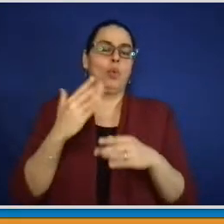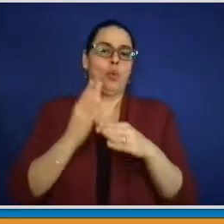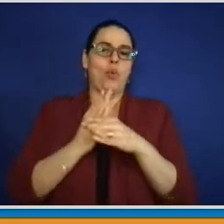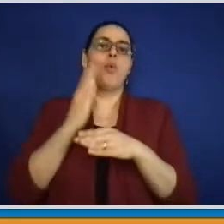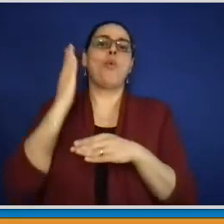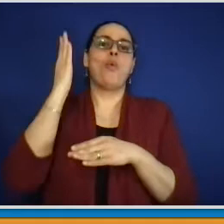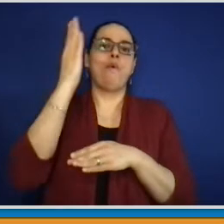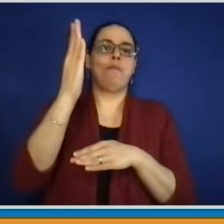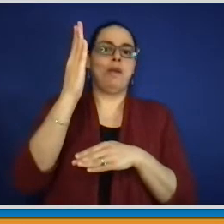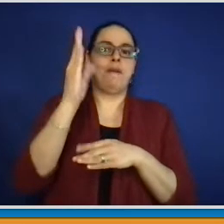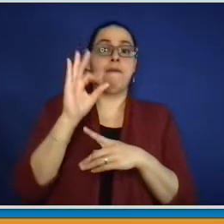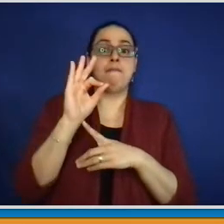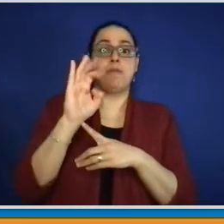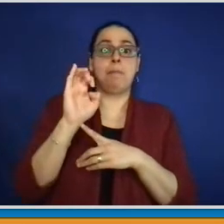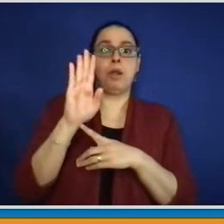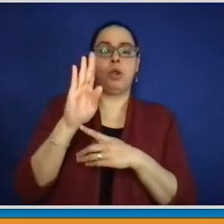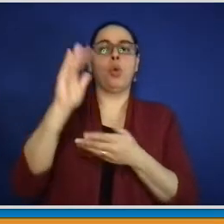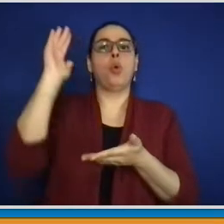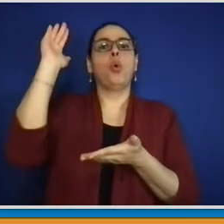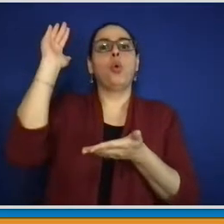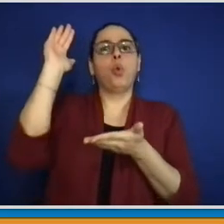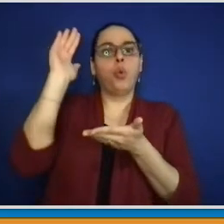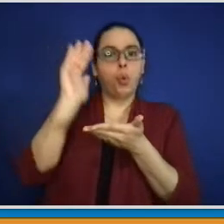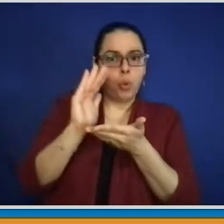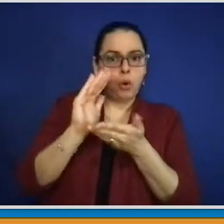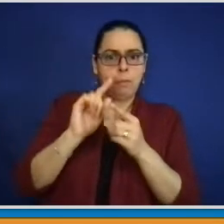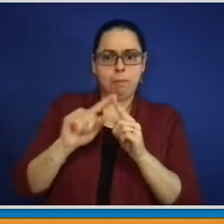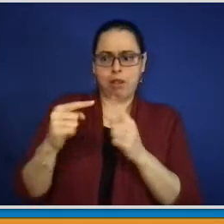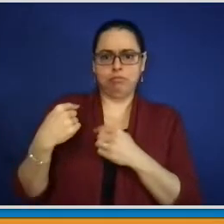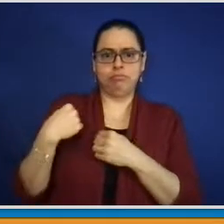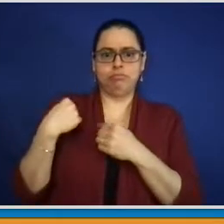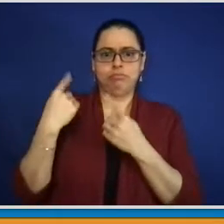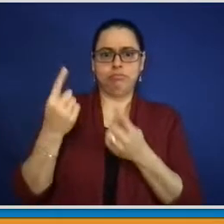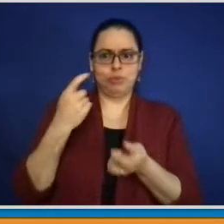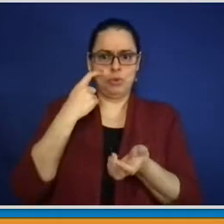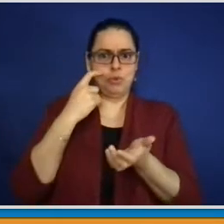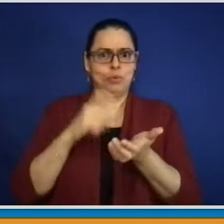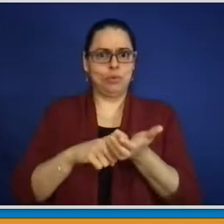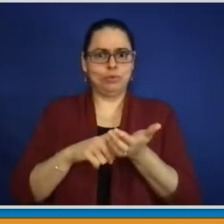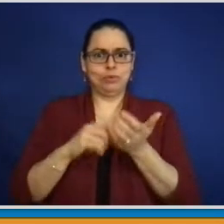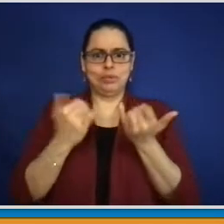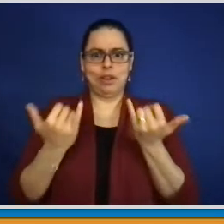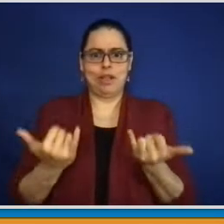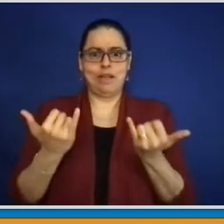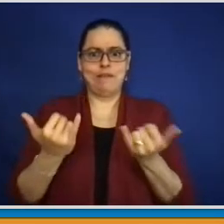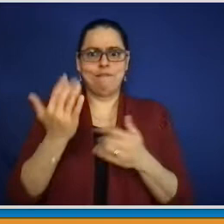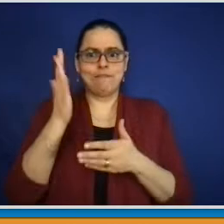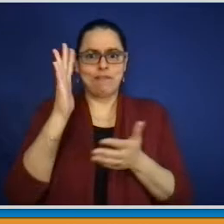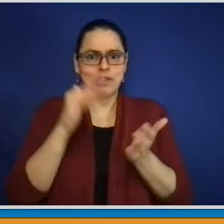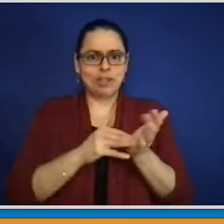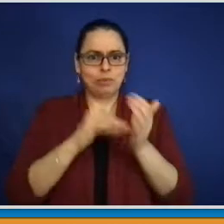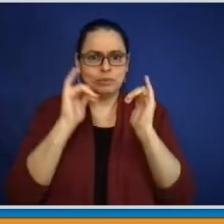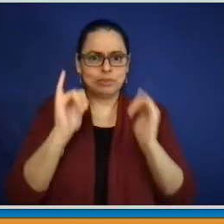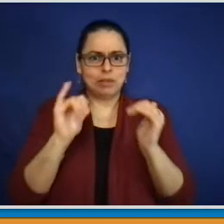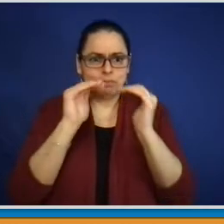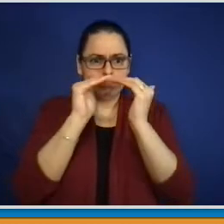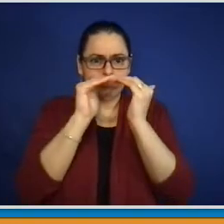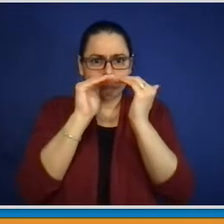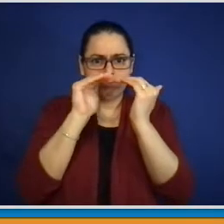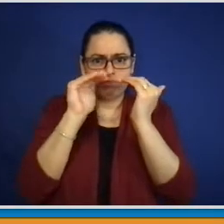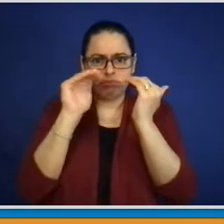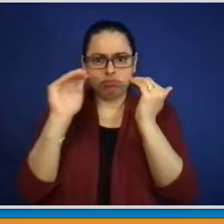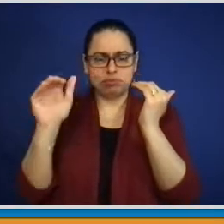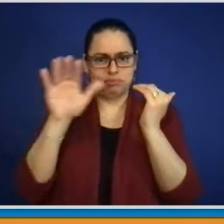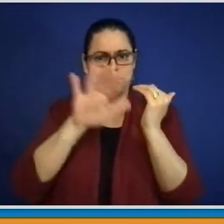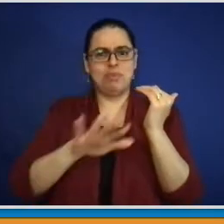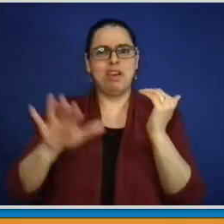March. Now, the last 2 weeks, those numbers have been dropping much less aggressively. So at 5,233 cases, however, we are at the lowest